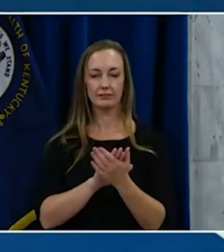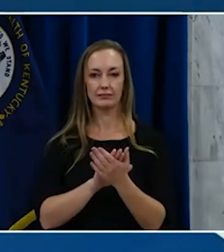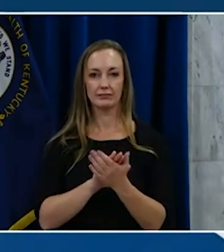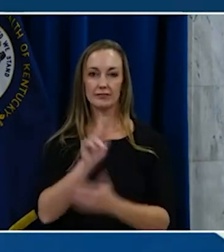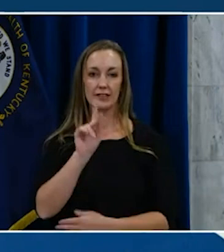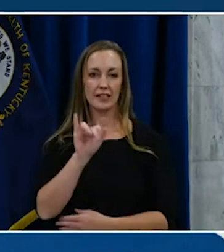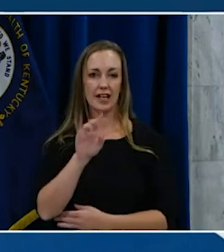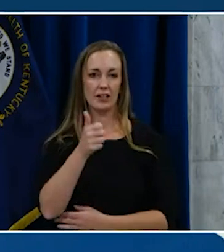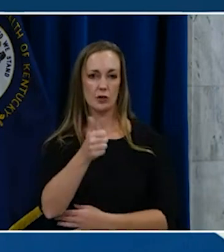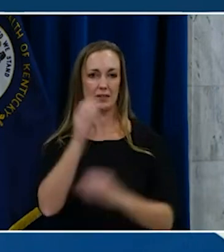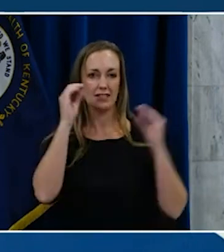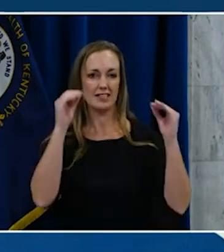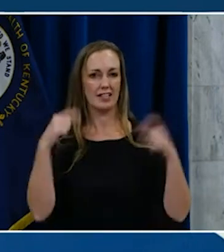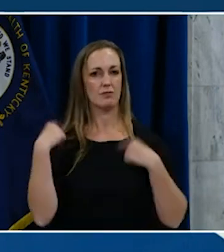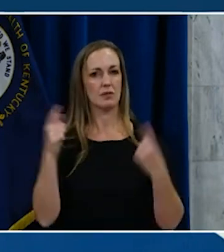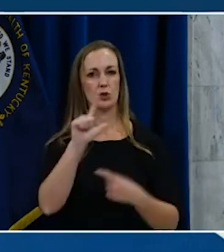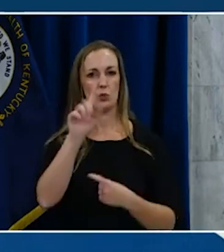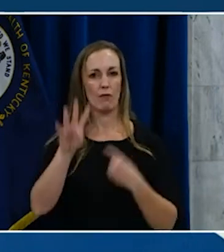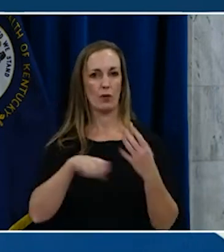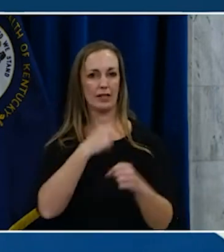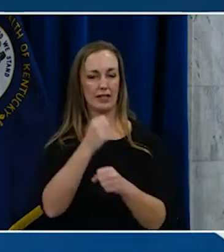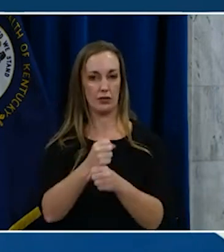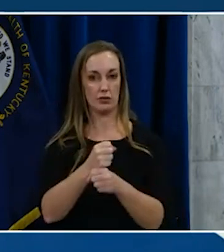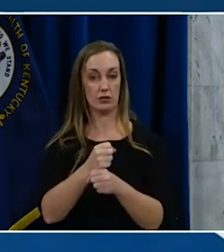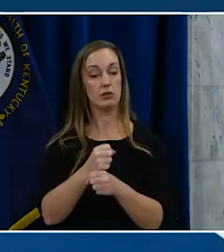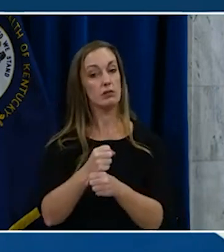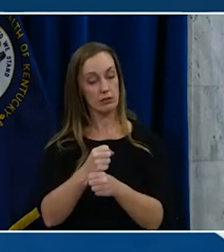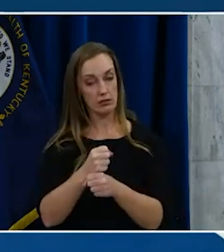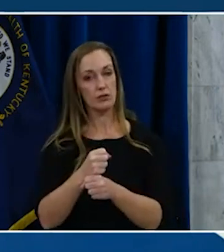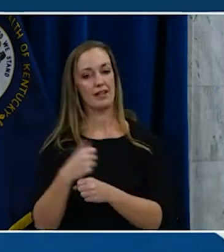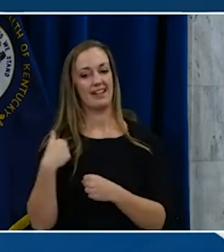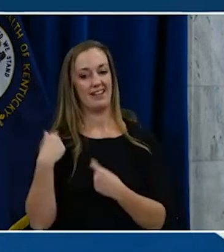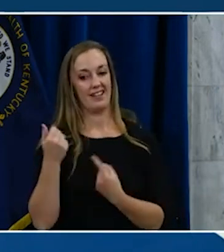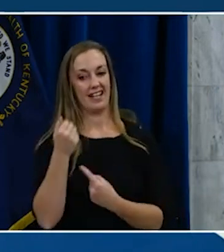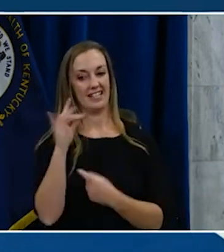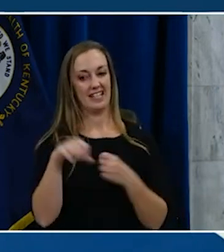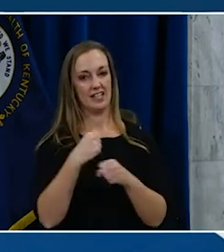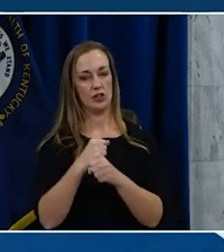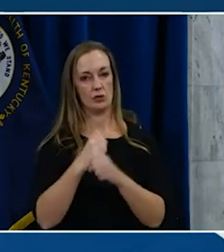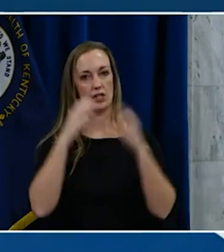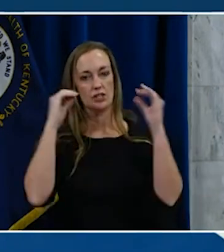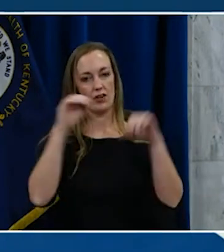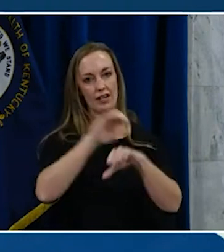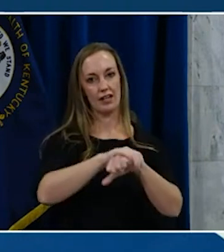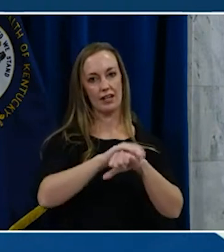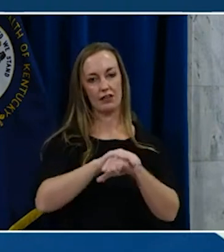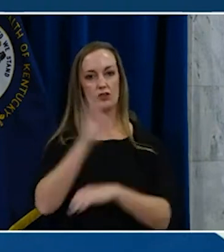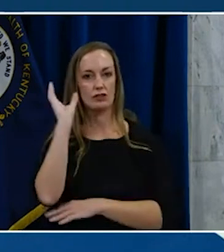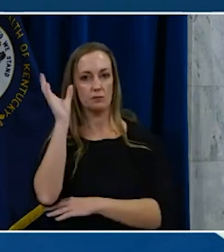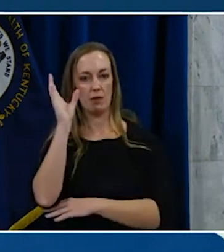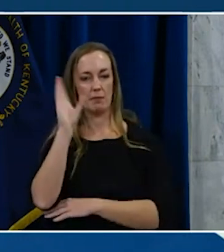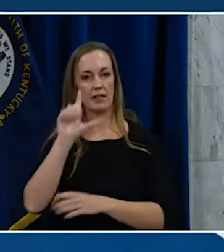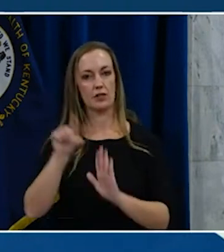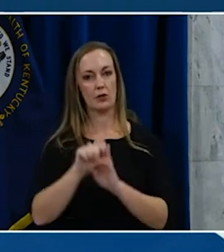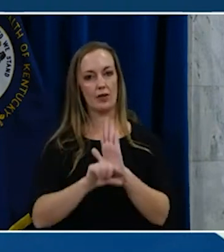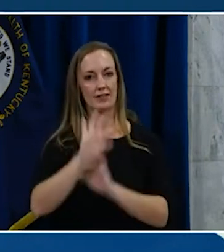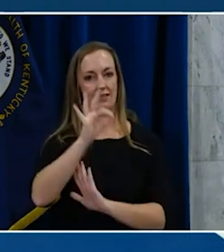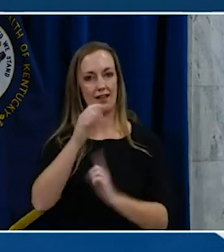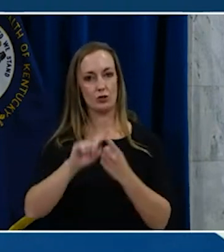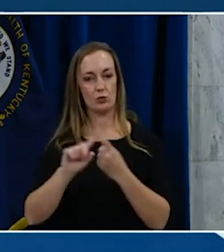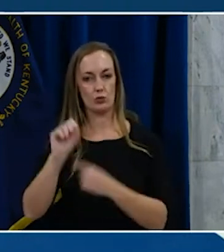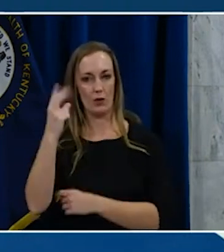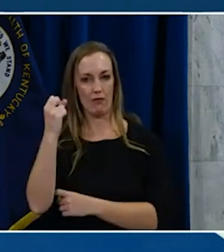Katie has been teaching for 24 years. For the past 18 years, she has taught English and public speaking in grades 9 through 12. She